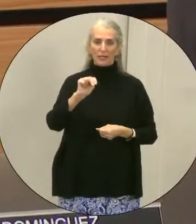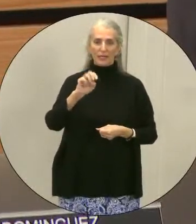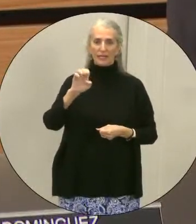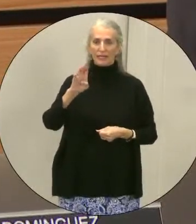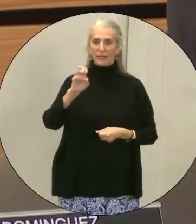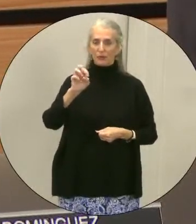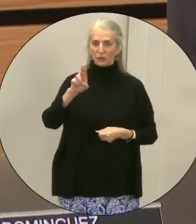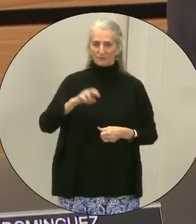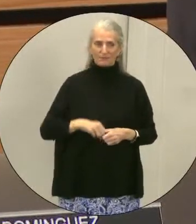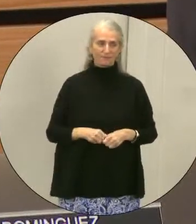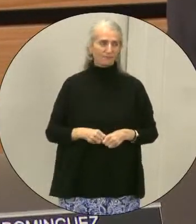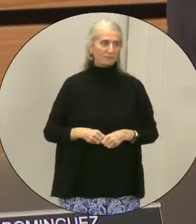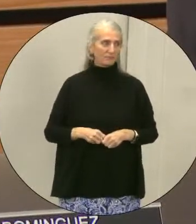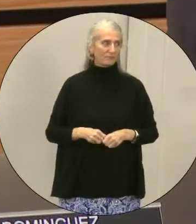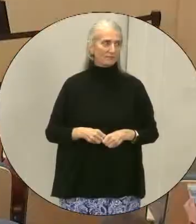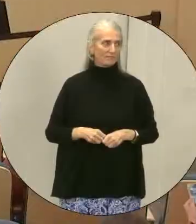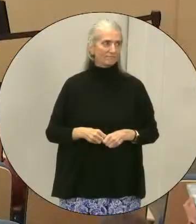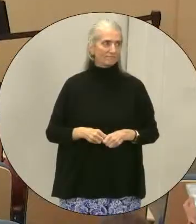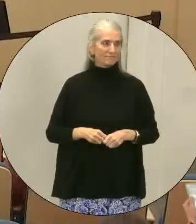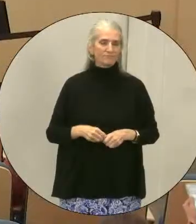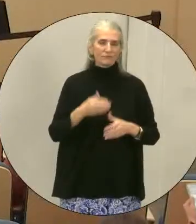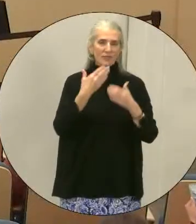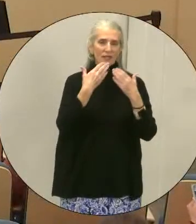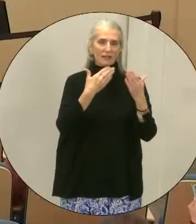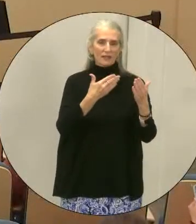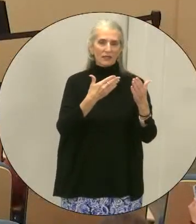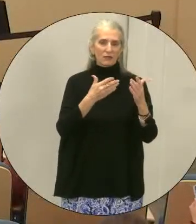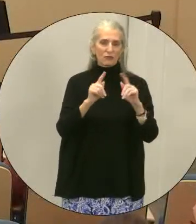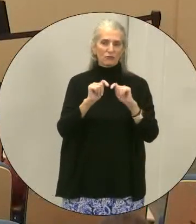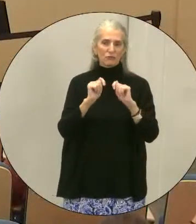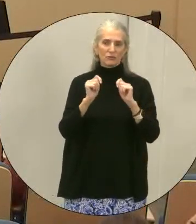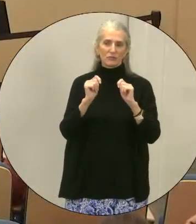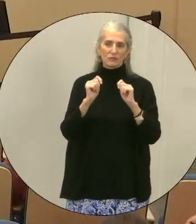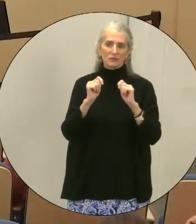superintendent. Thank you. Trustee Biasotti?